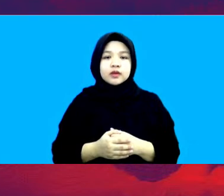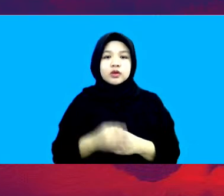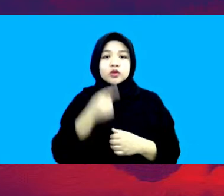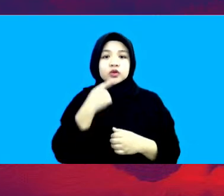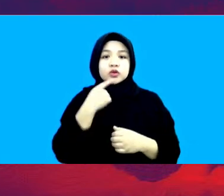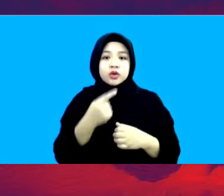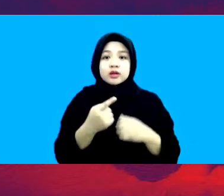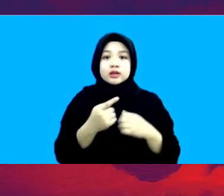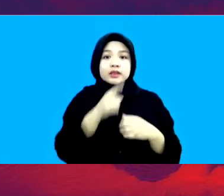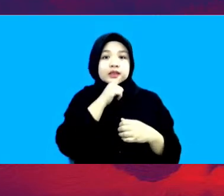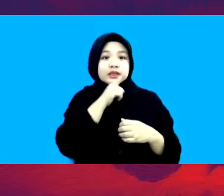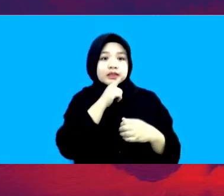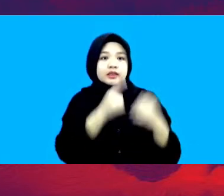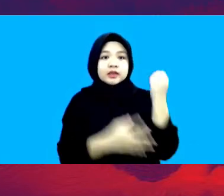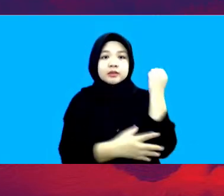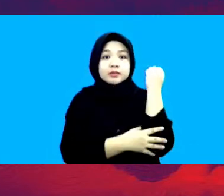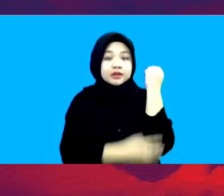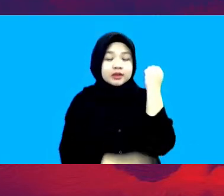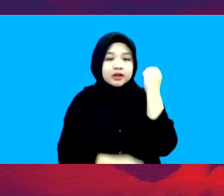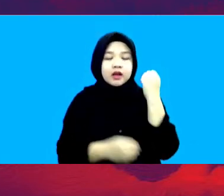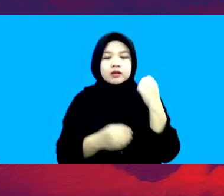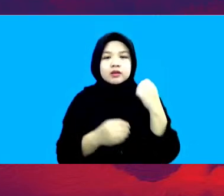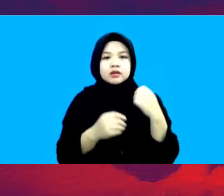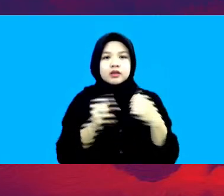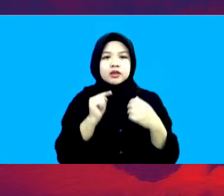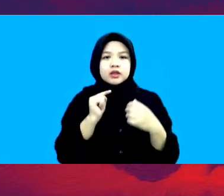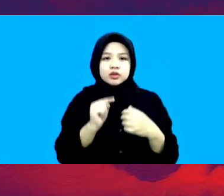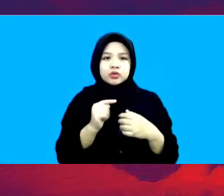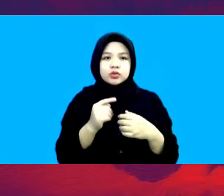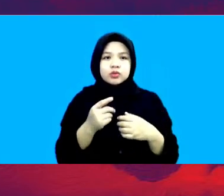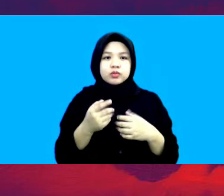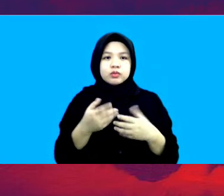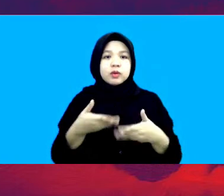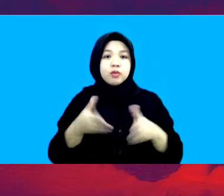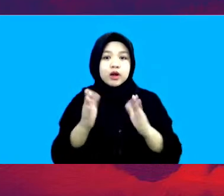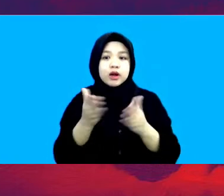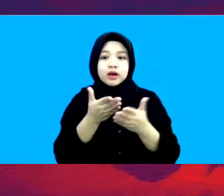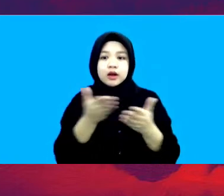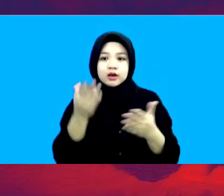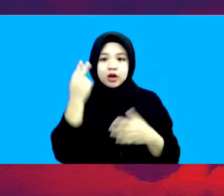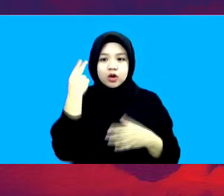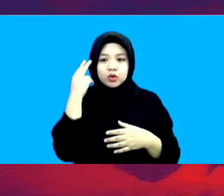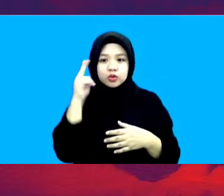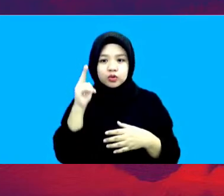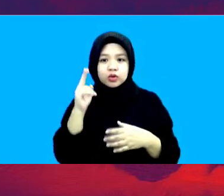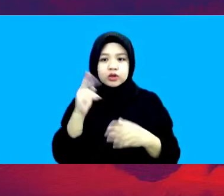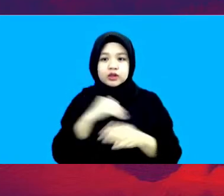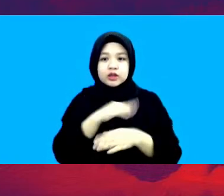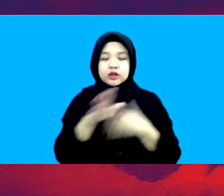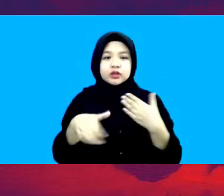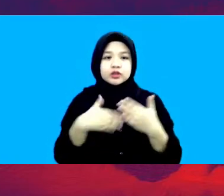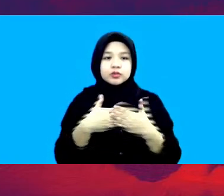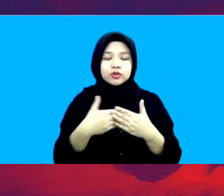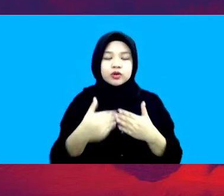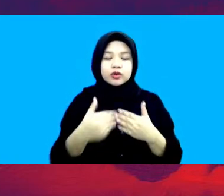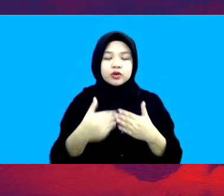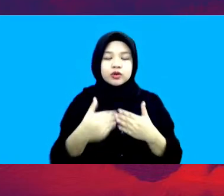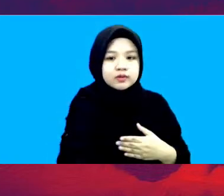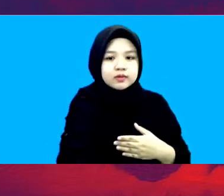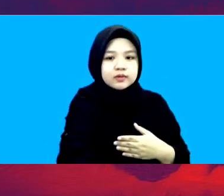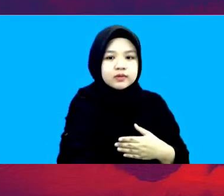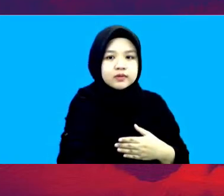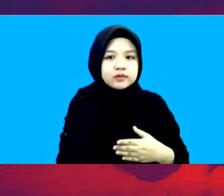apologize. It's who I am. And so today I want to do a little teaching. Is it okay?